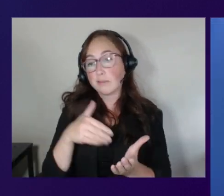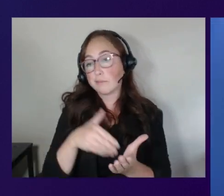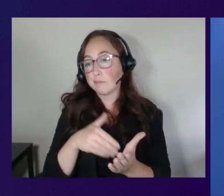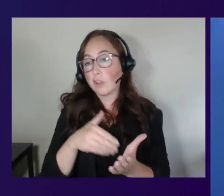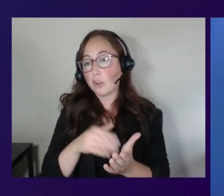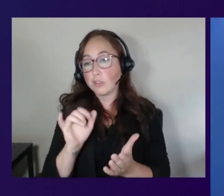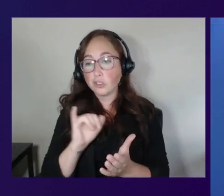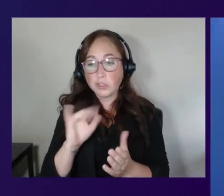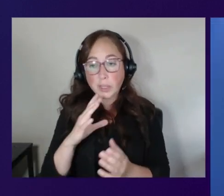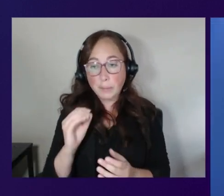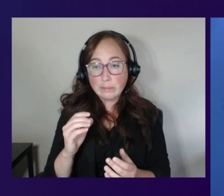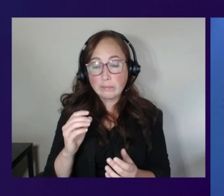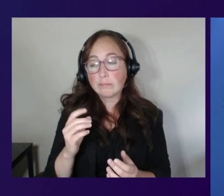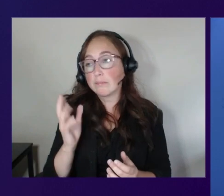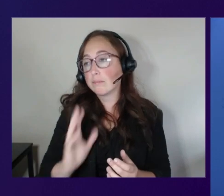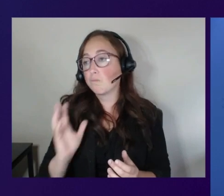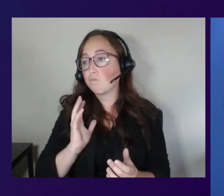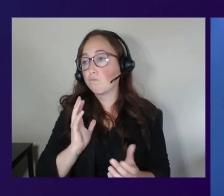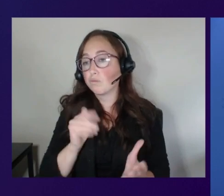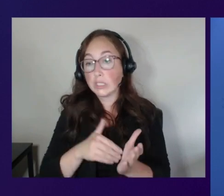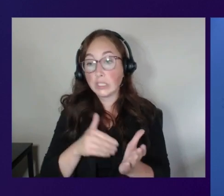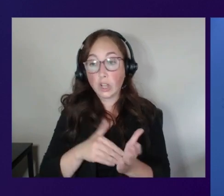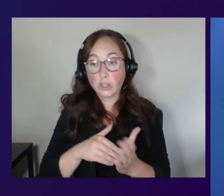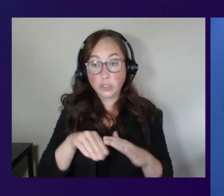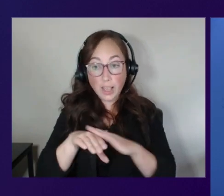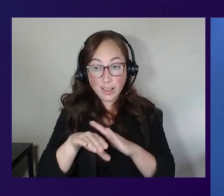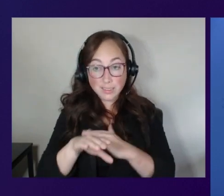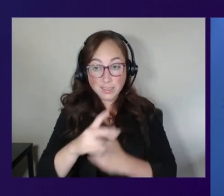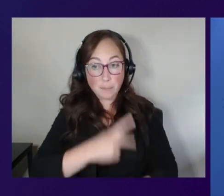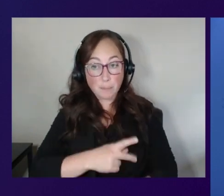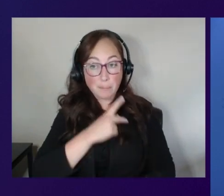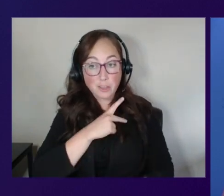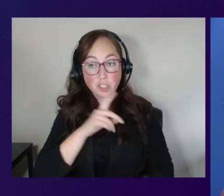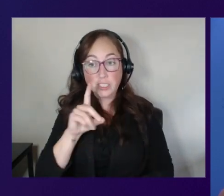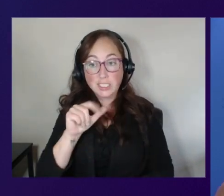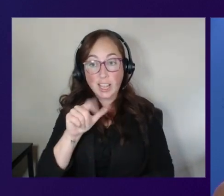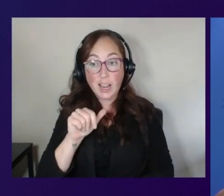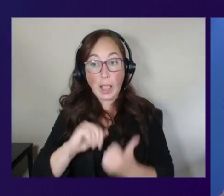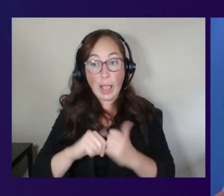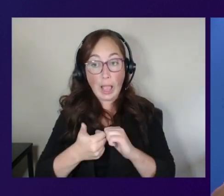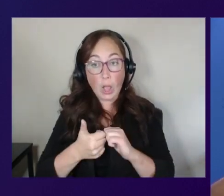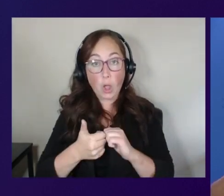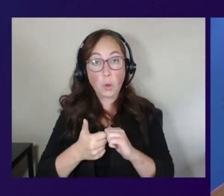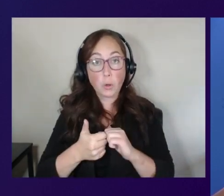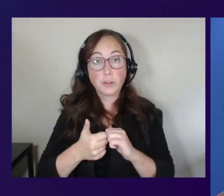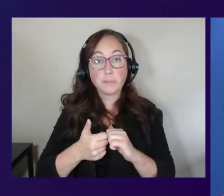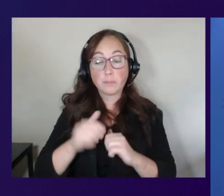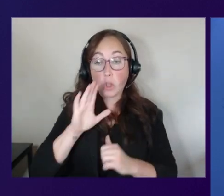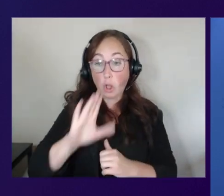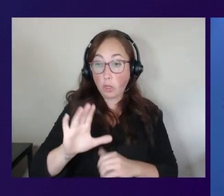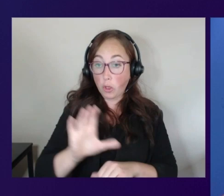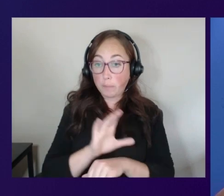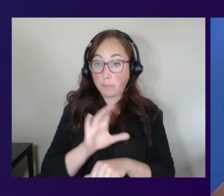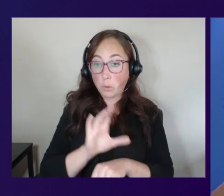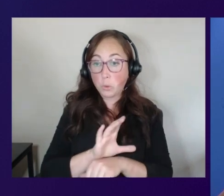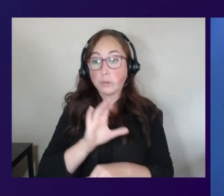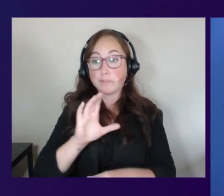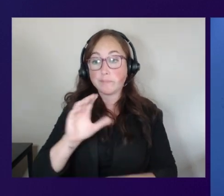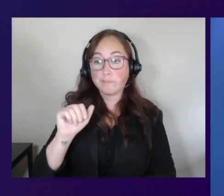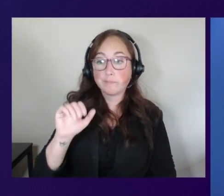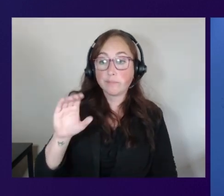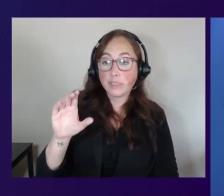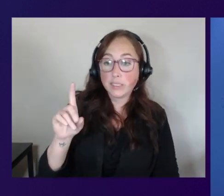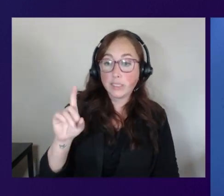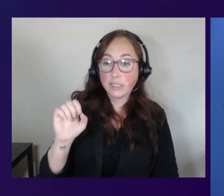doctors were accessing the patient data by going to their desktop where the application was installed, because it was an